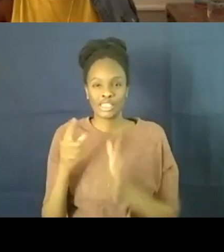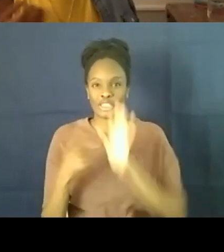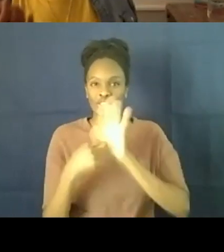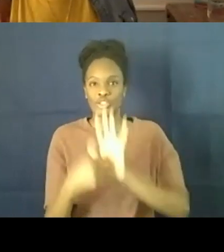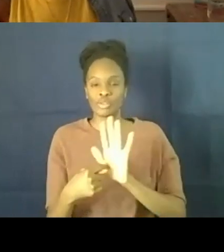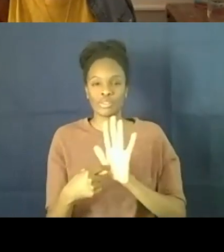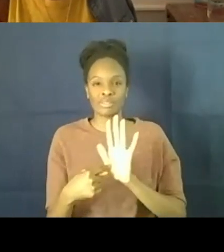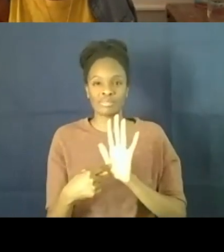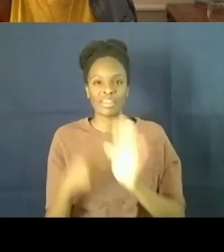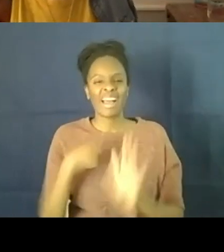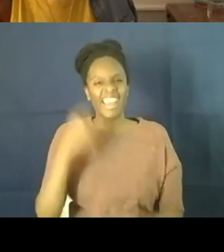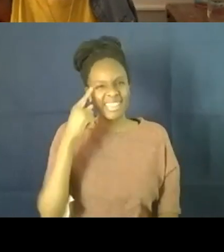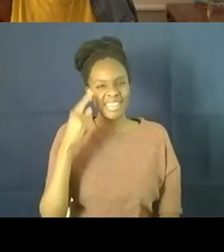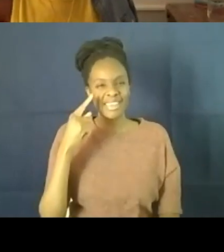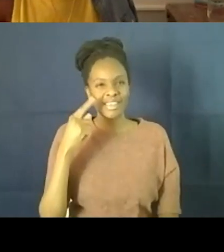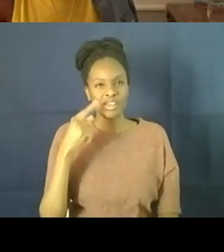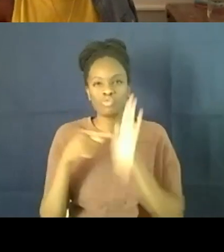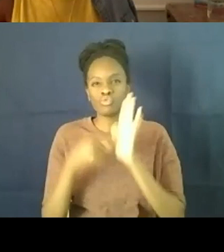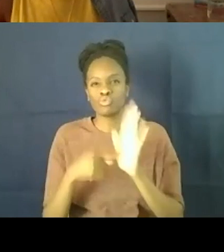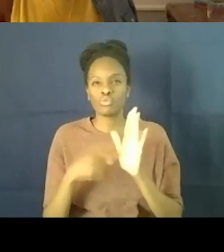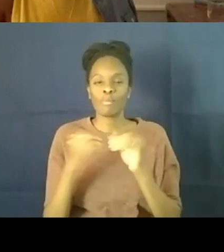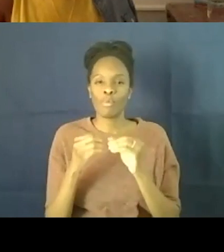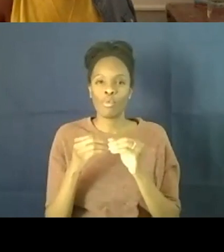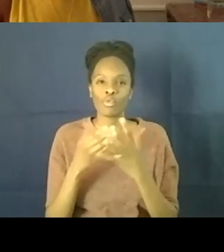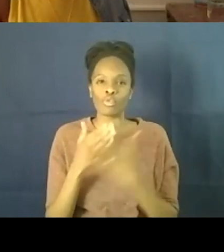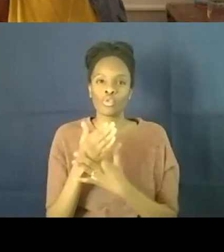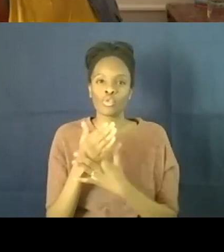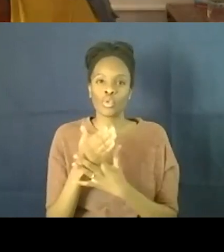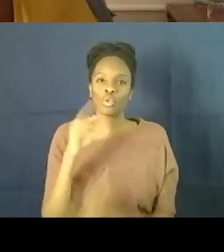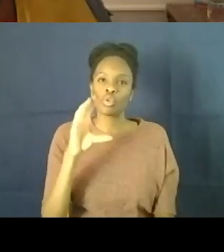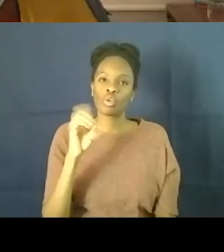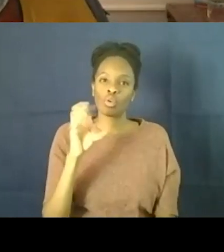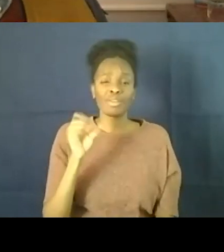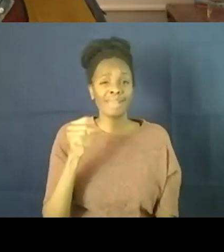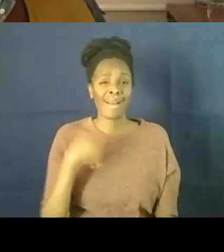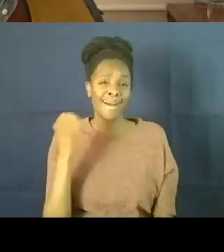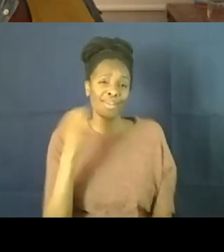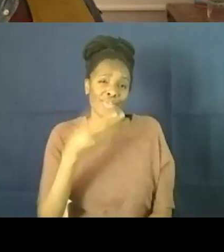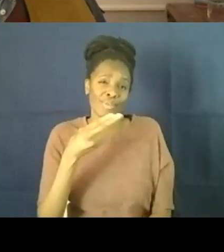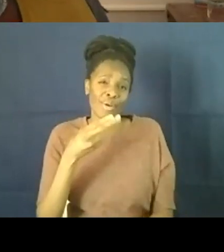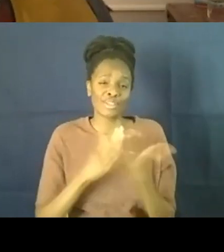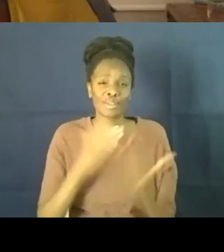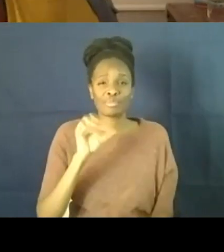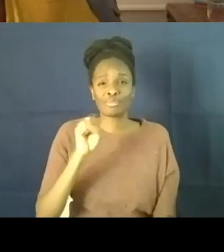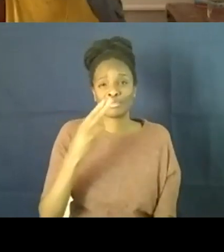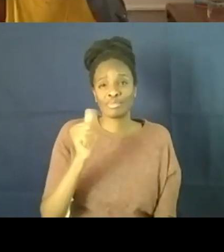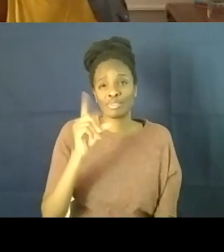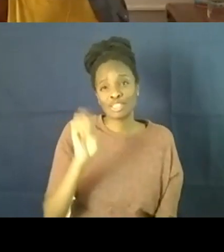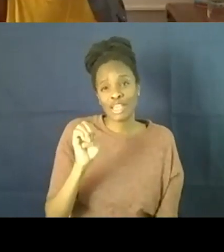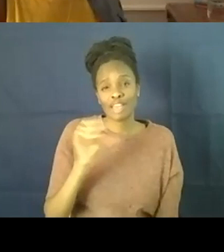I think it's more articulated in Coco. And yeah, I throw some shade. I can do that. You know, shame in my game.